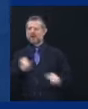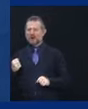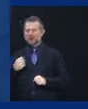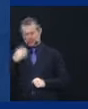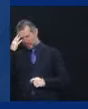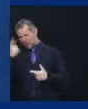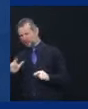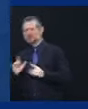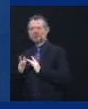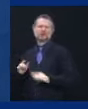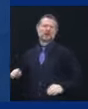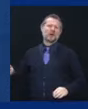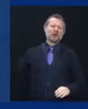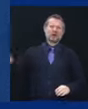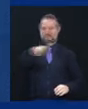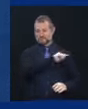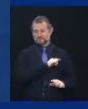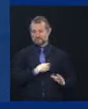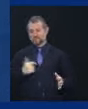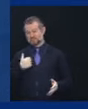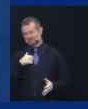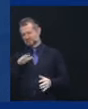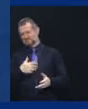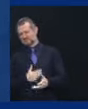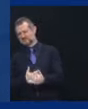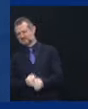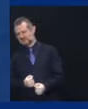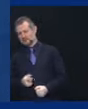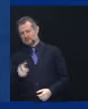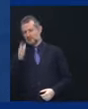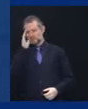believe you're going to see more production.